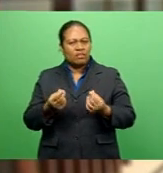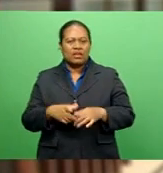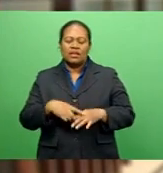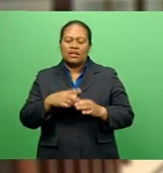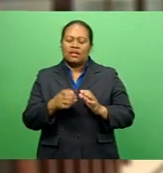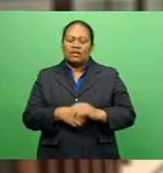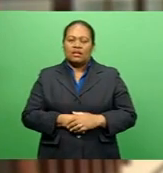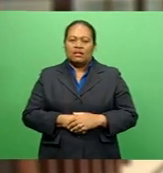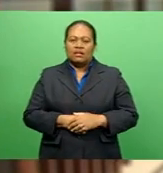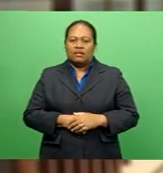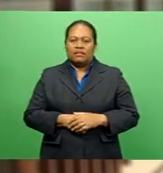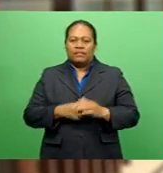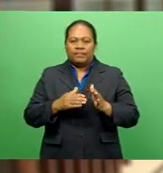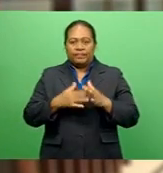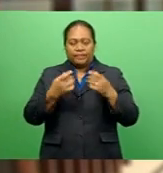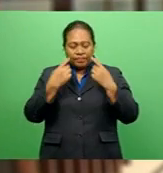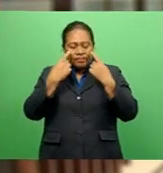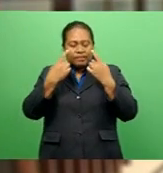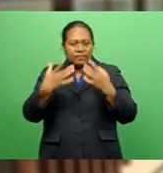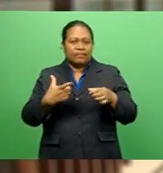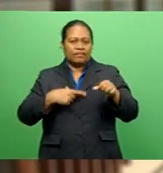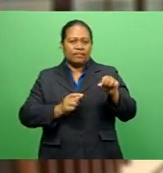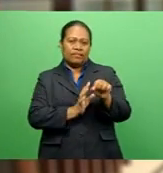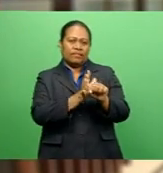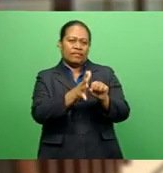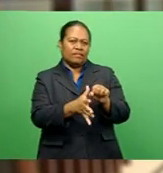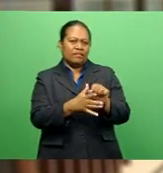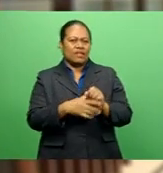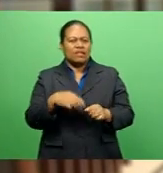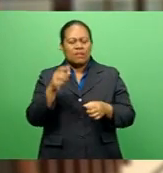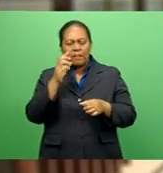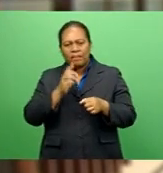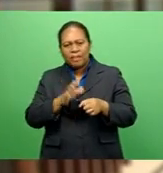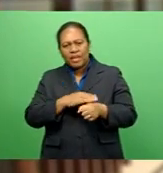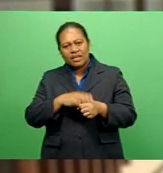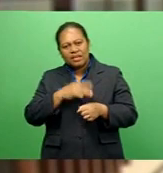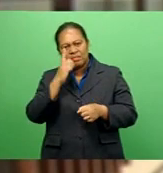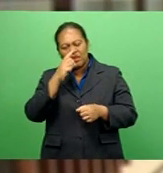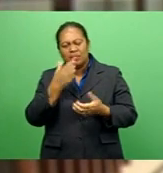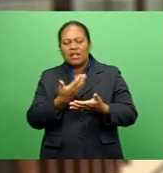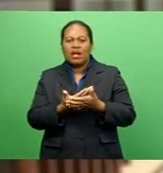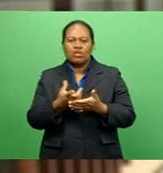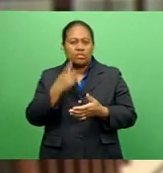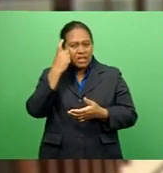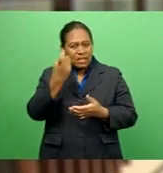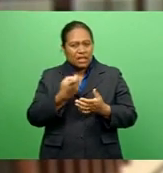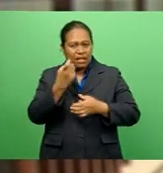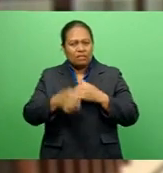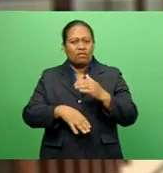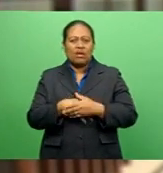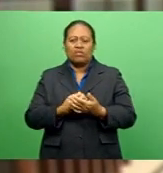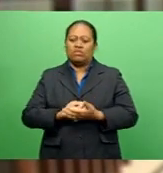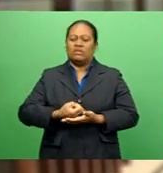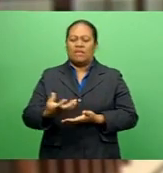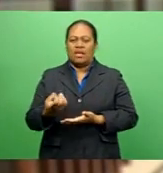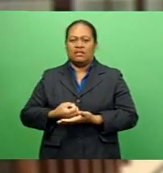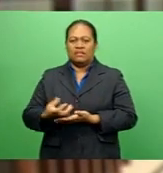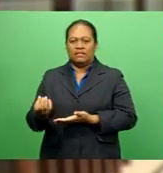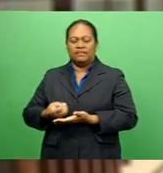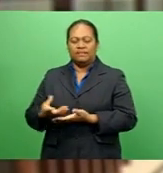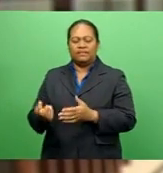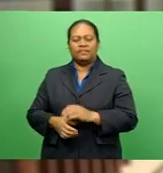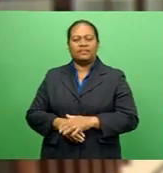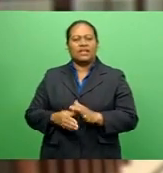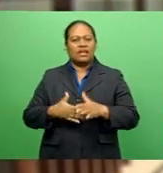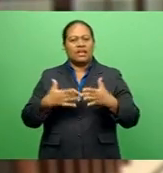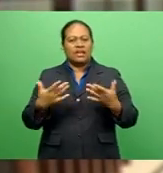preceding month, a sign the pandemic was keeping consumers cautious about spending. Elsewhere, British consumers cut back heavily